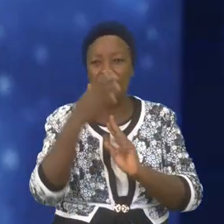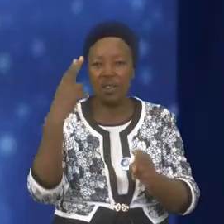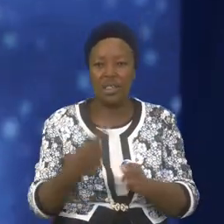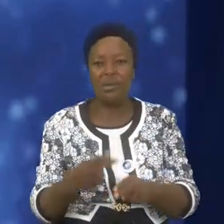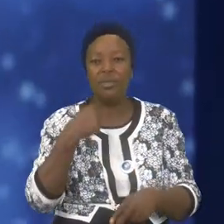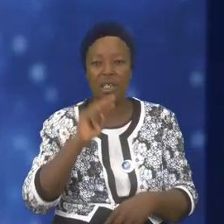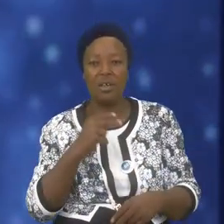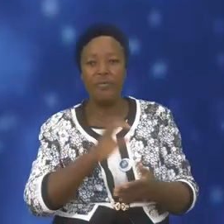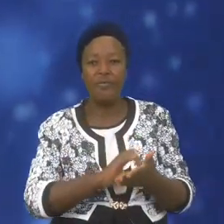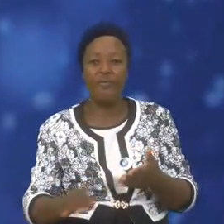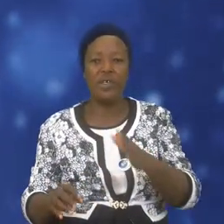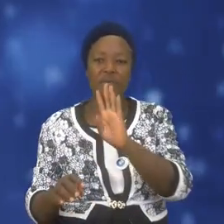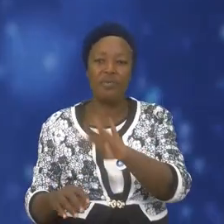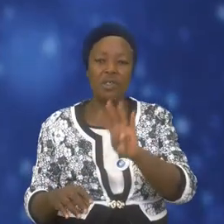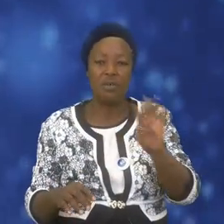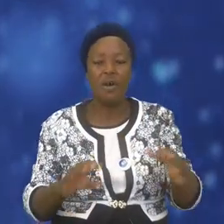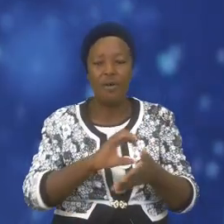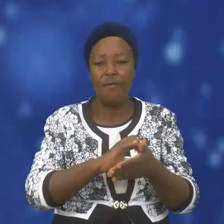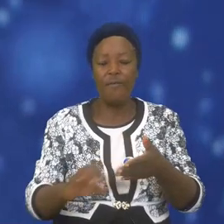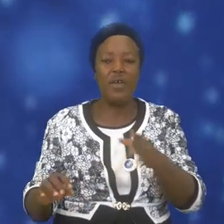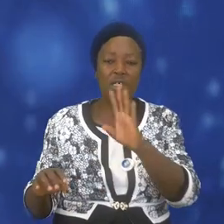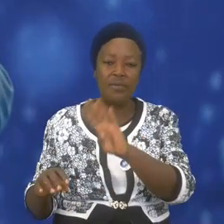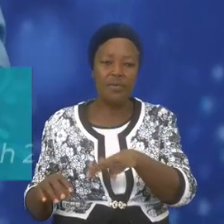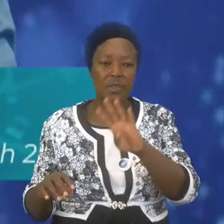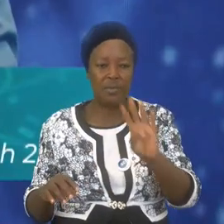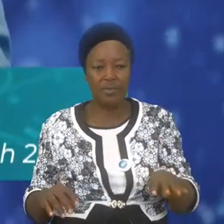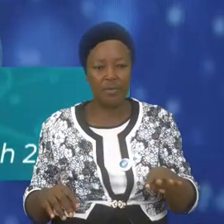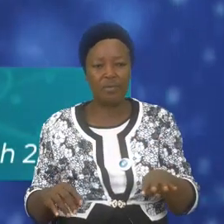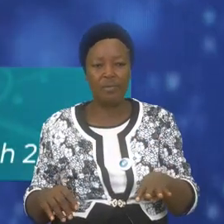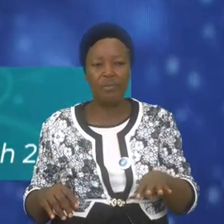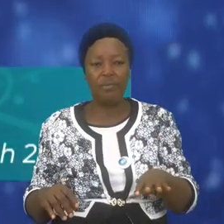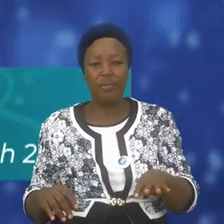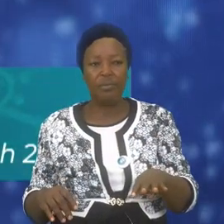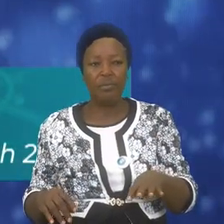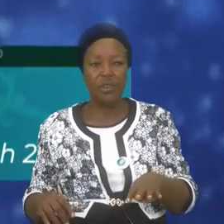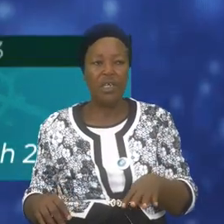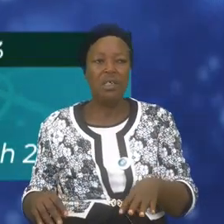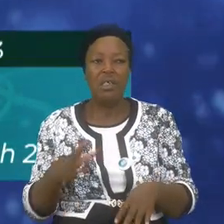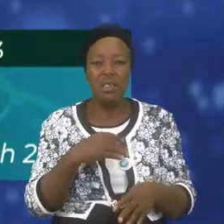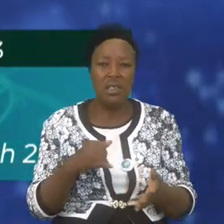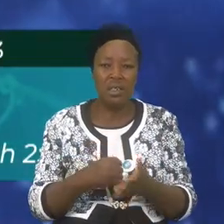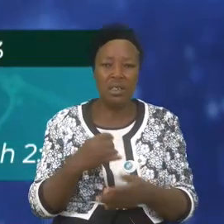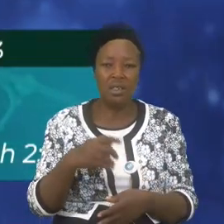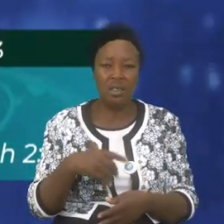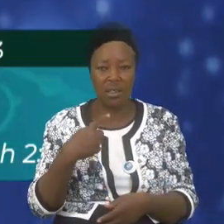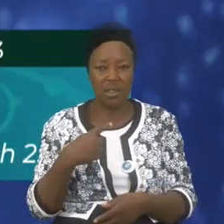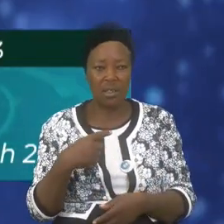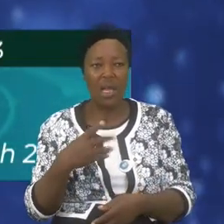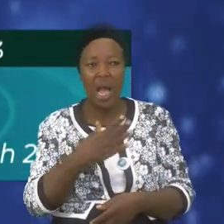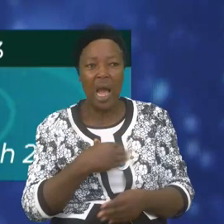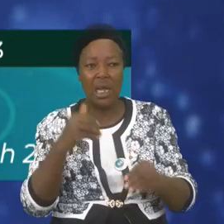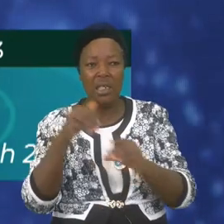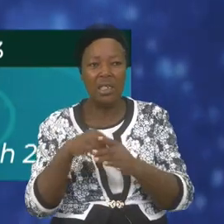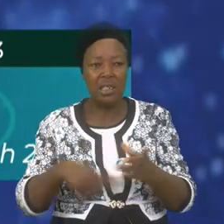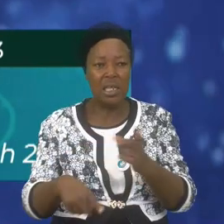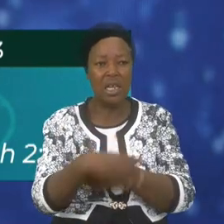it tells us, it says, and in the days of these kings shall the God of